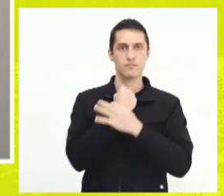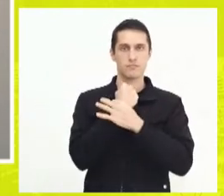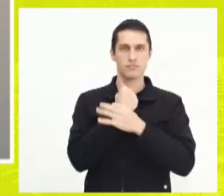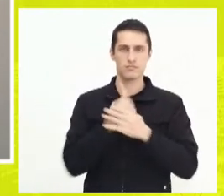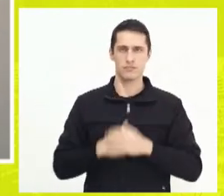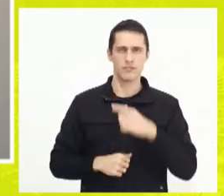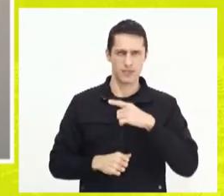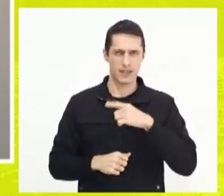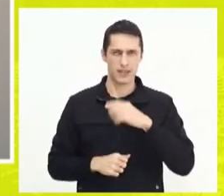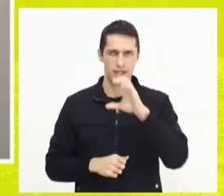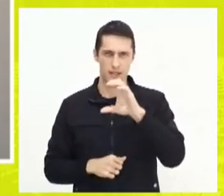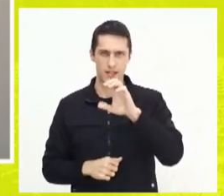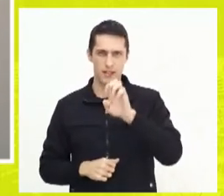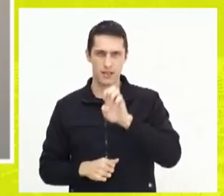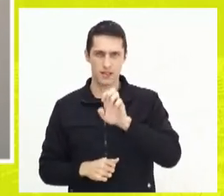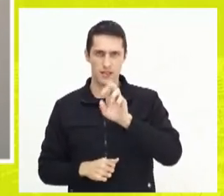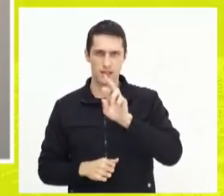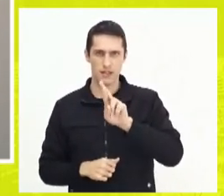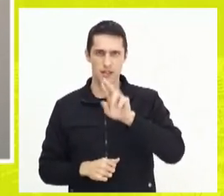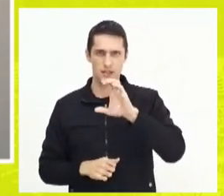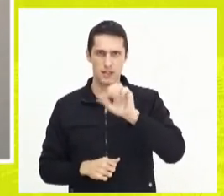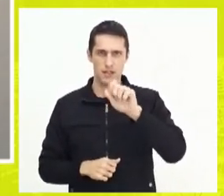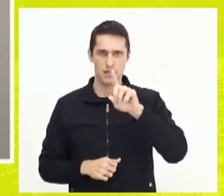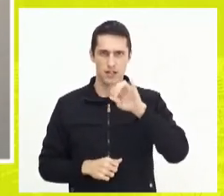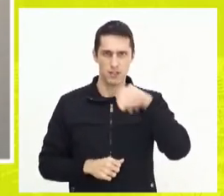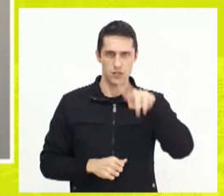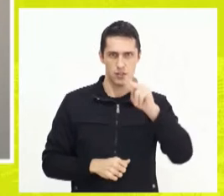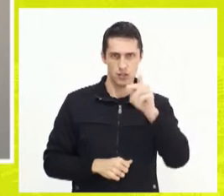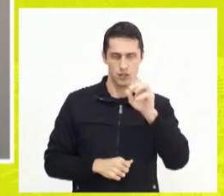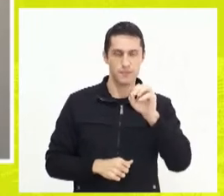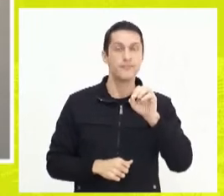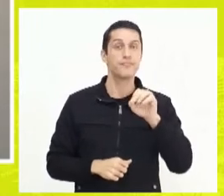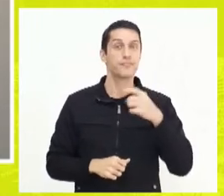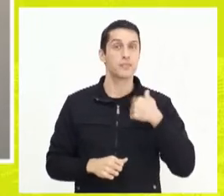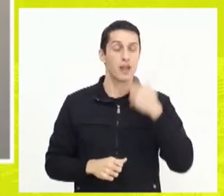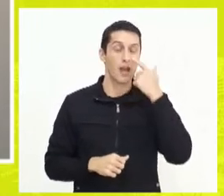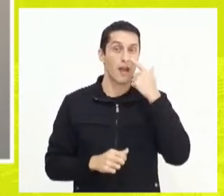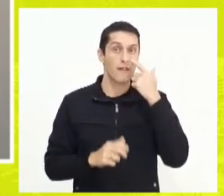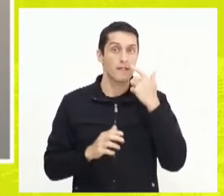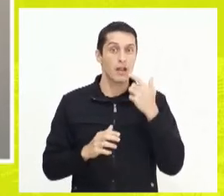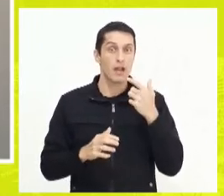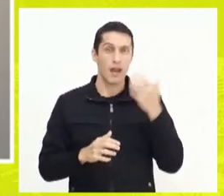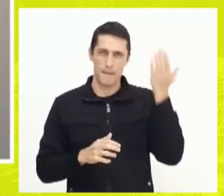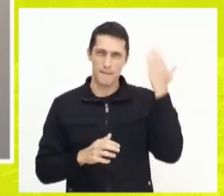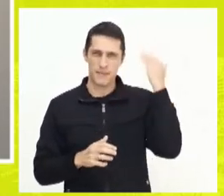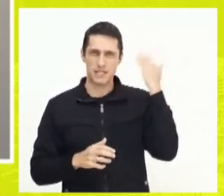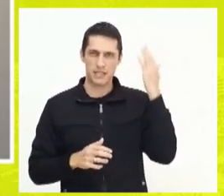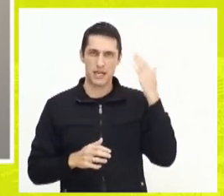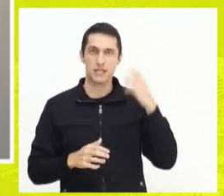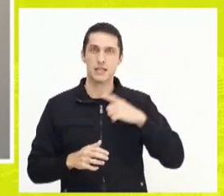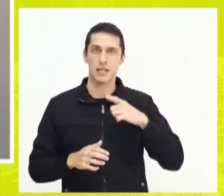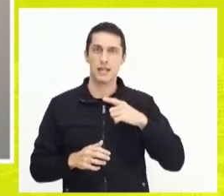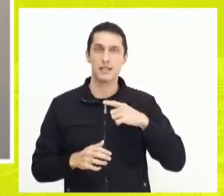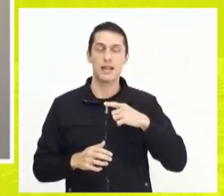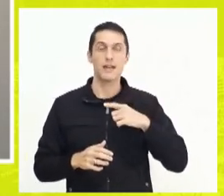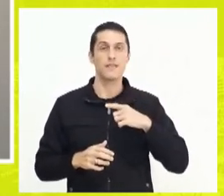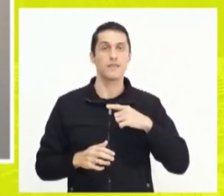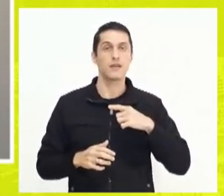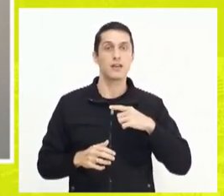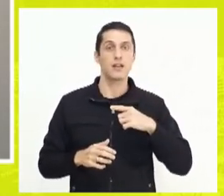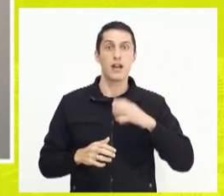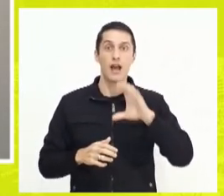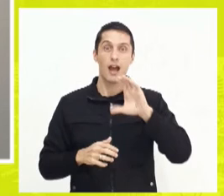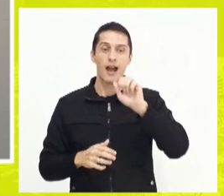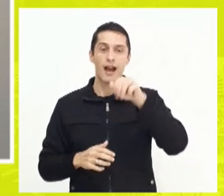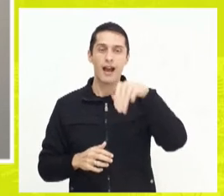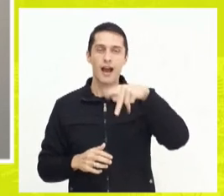the little fans from the government we see that i and other colleagues felt observed